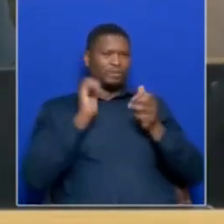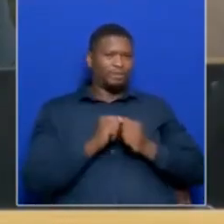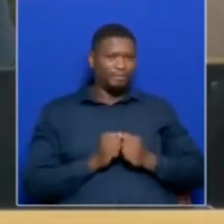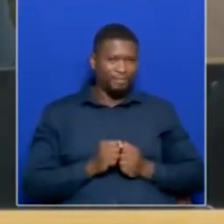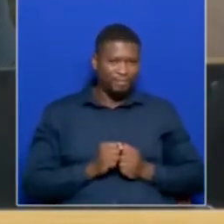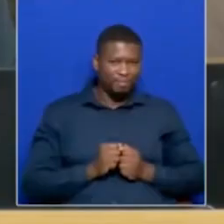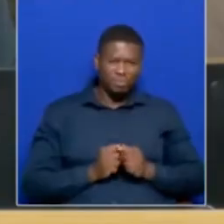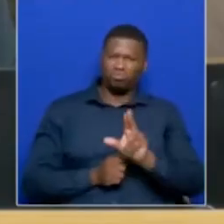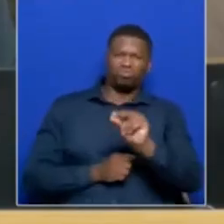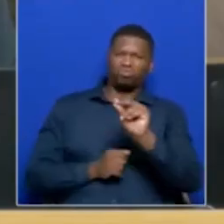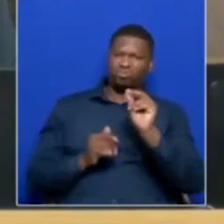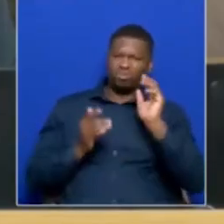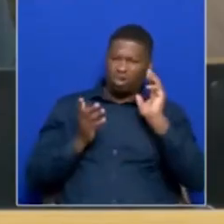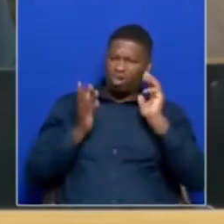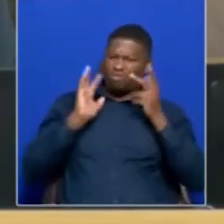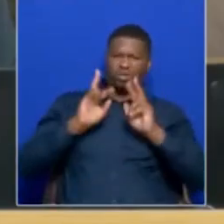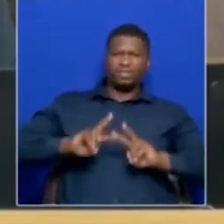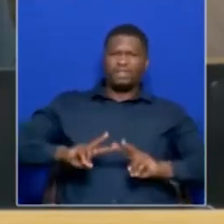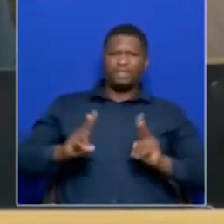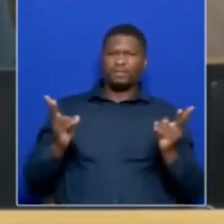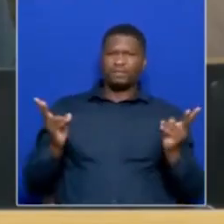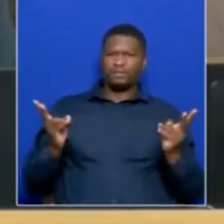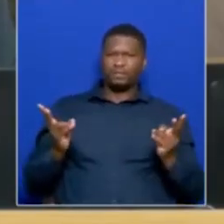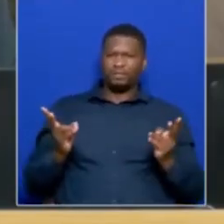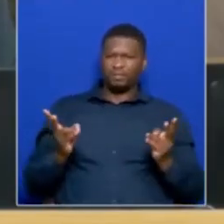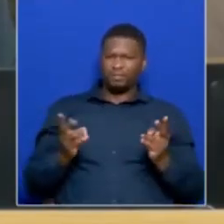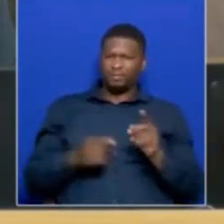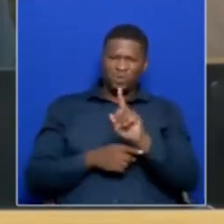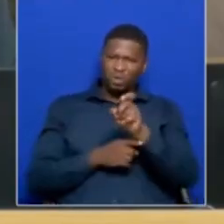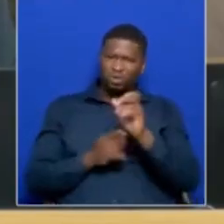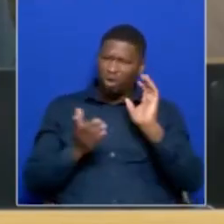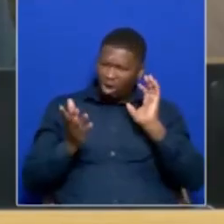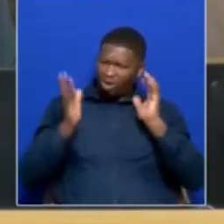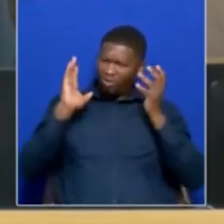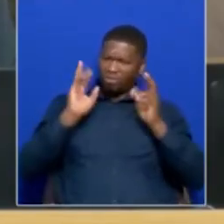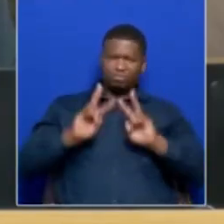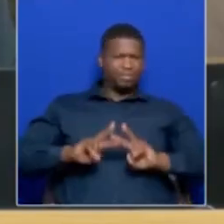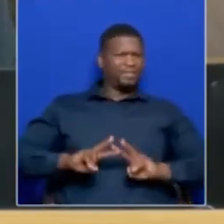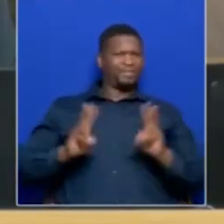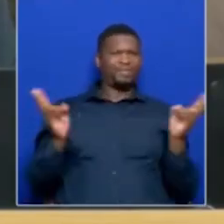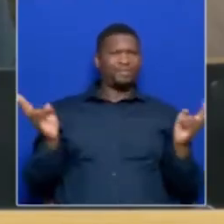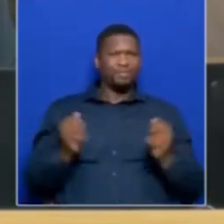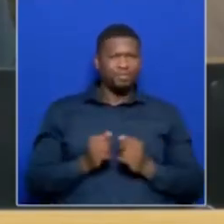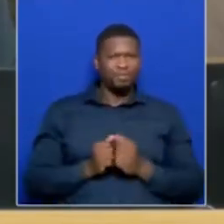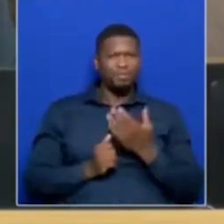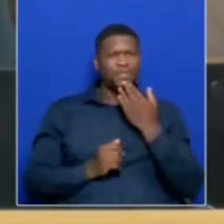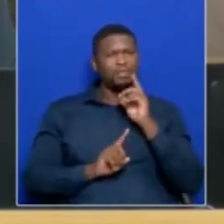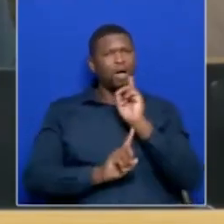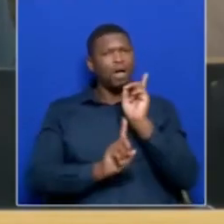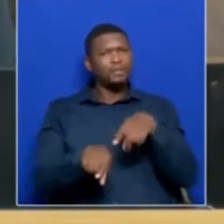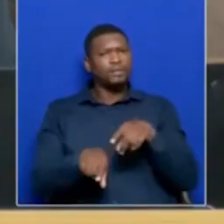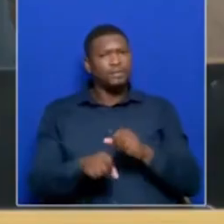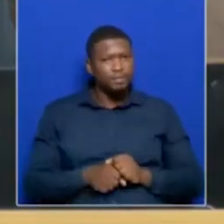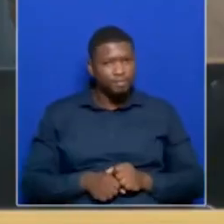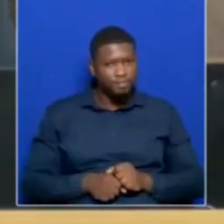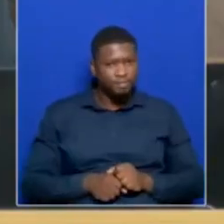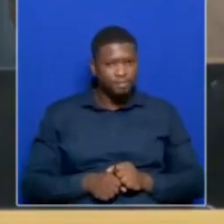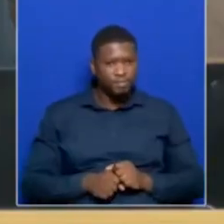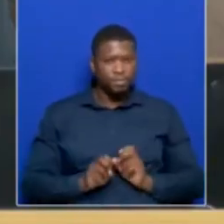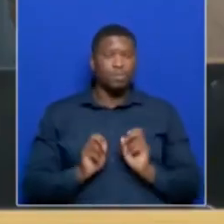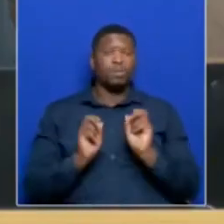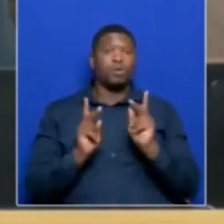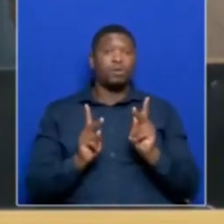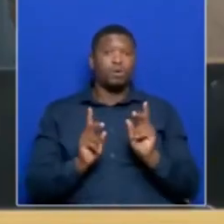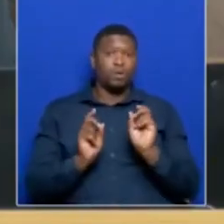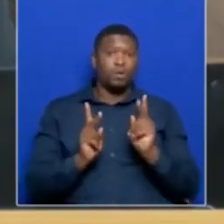Well- about the question, nothing confusing at all. Please answer it. Okay, okay. When I